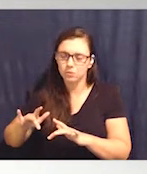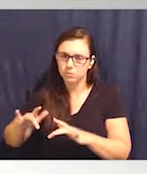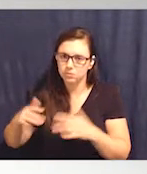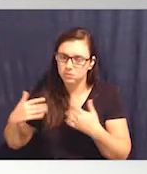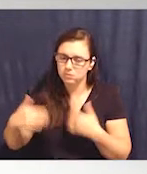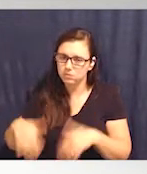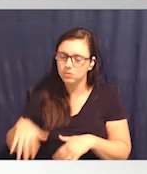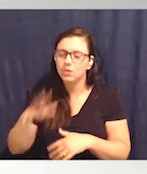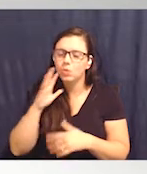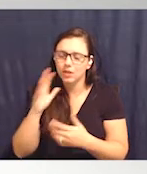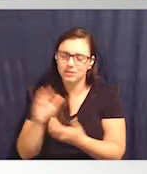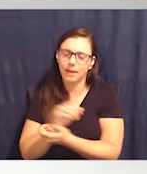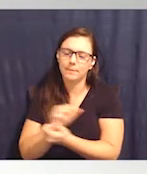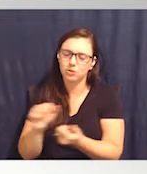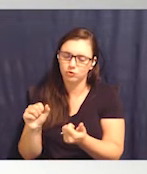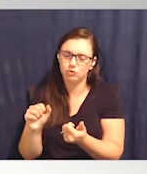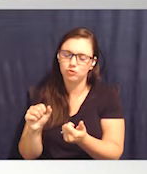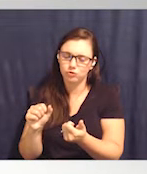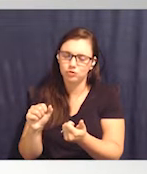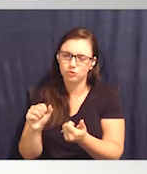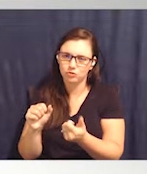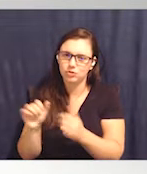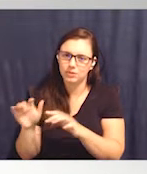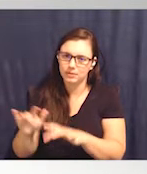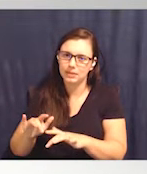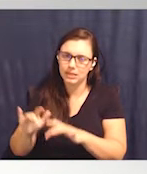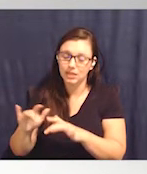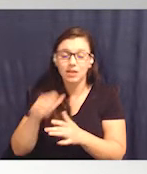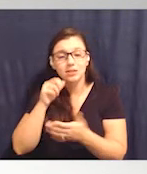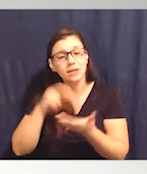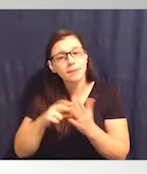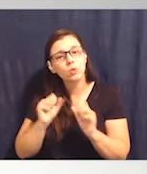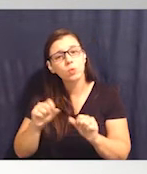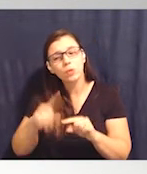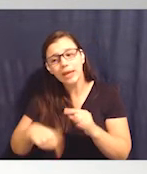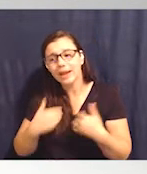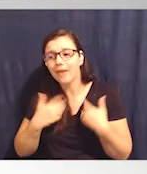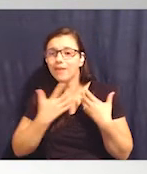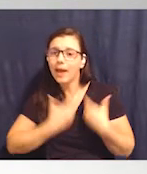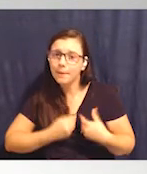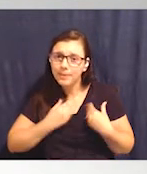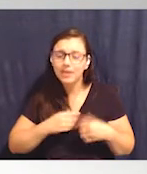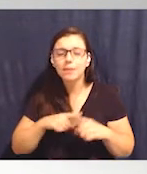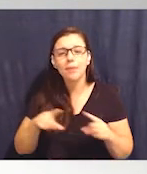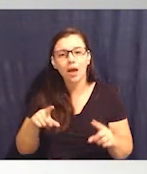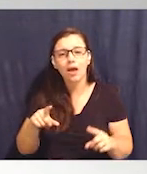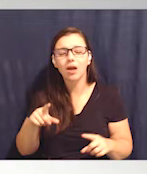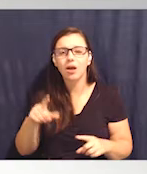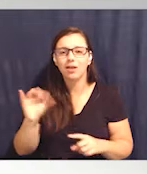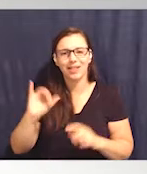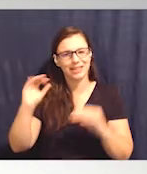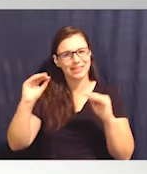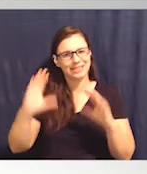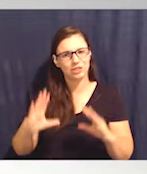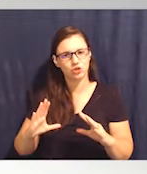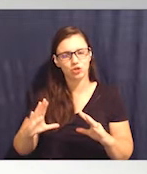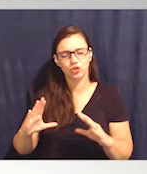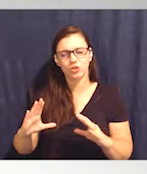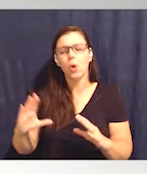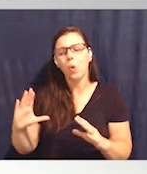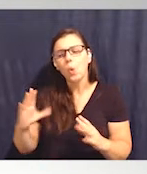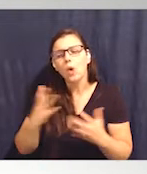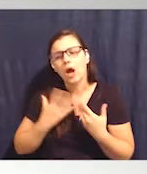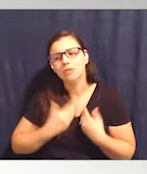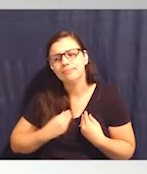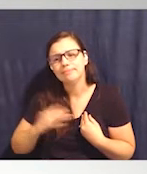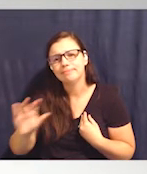comes to this. Now, it doesn't mean you can't have empathy, but what I mean is a teacher cutting grades. So, I'll go ahead and